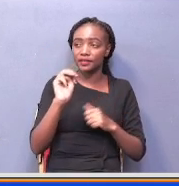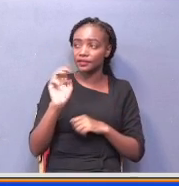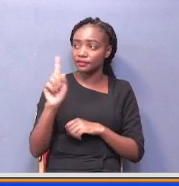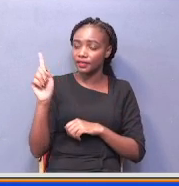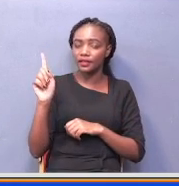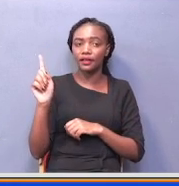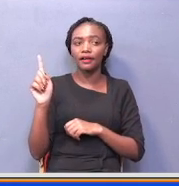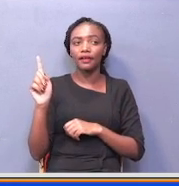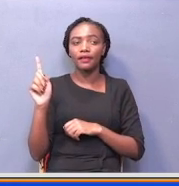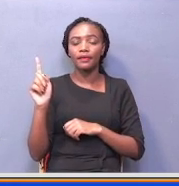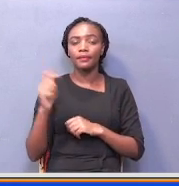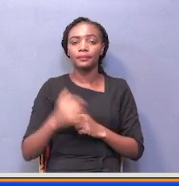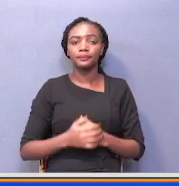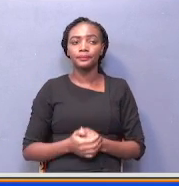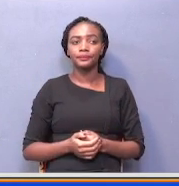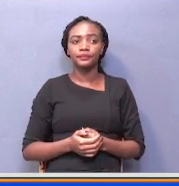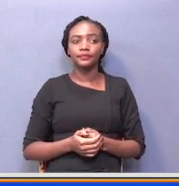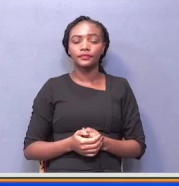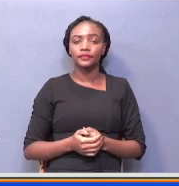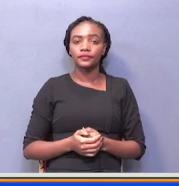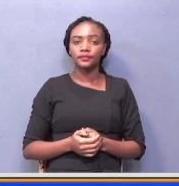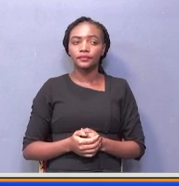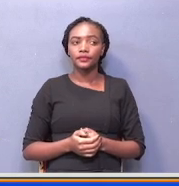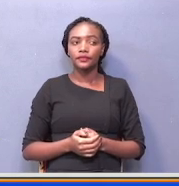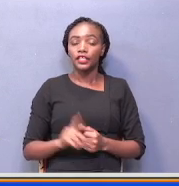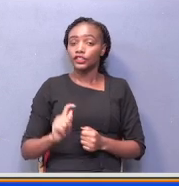has 32 usable floors.